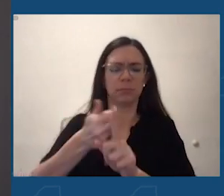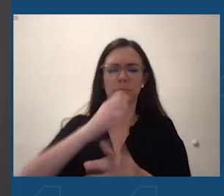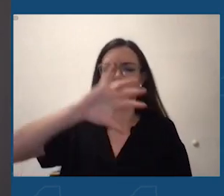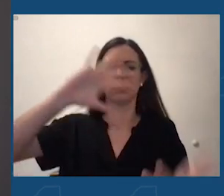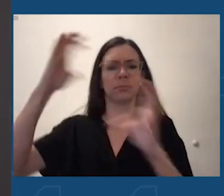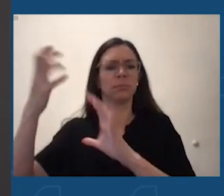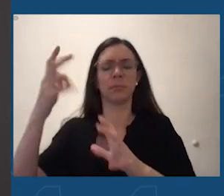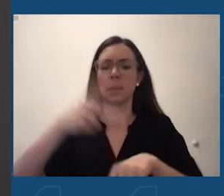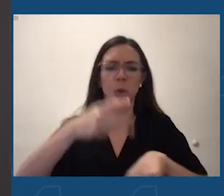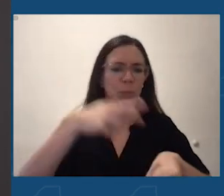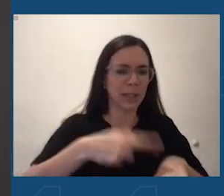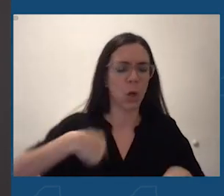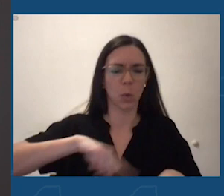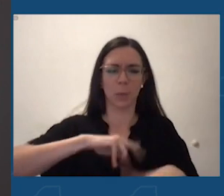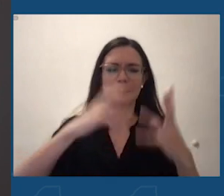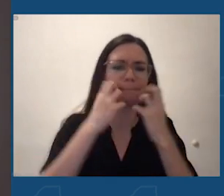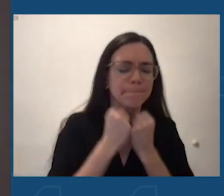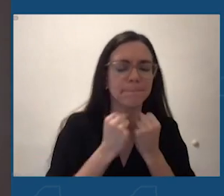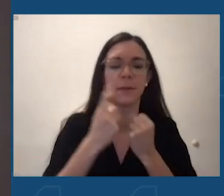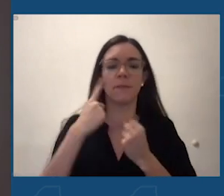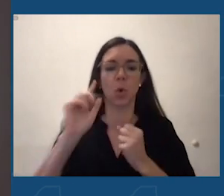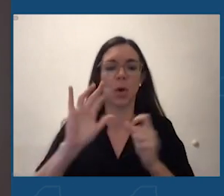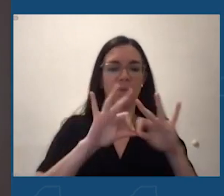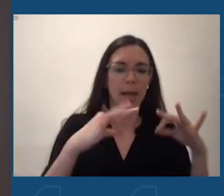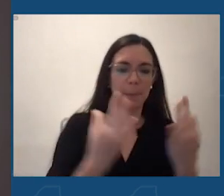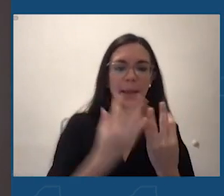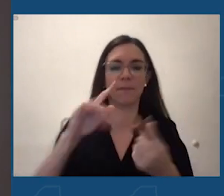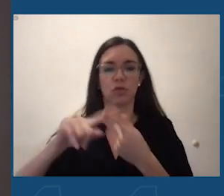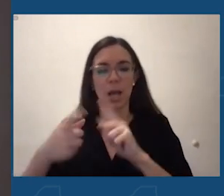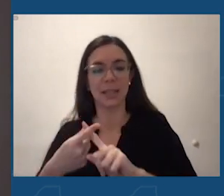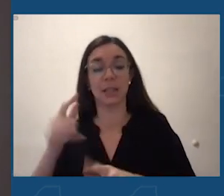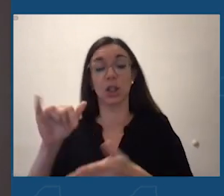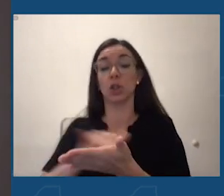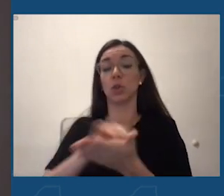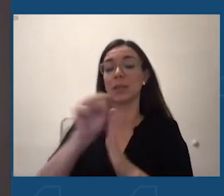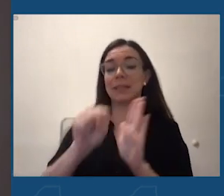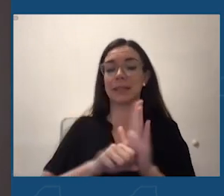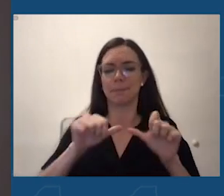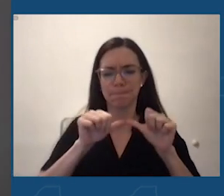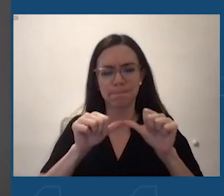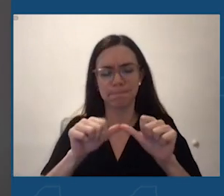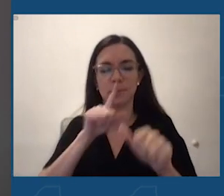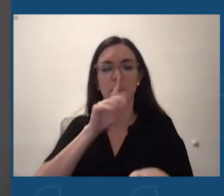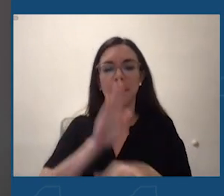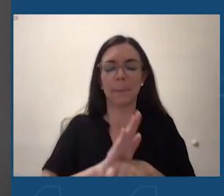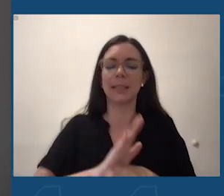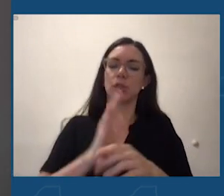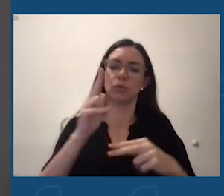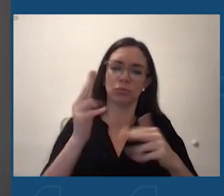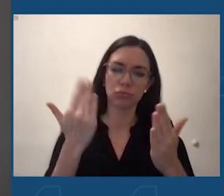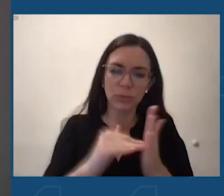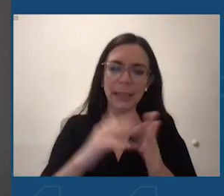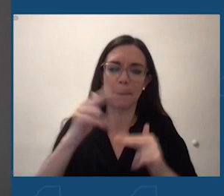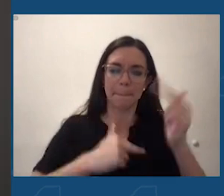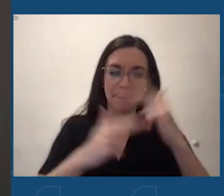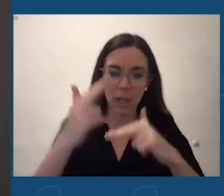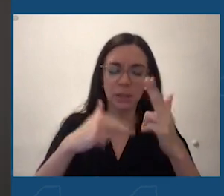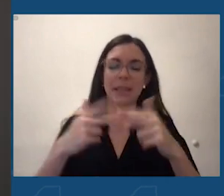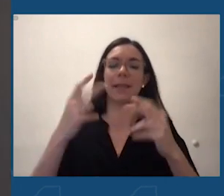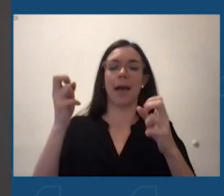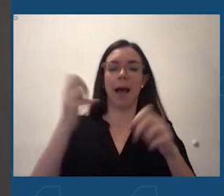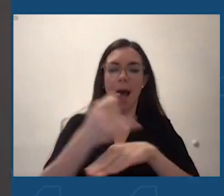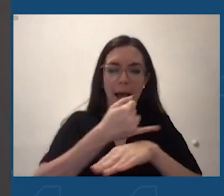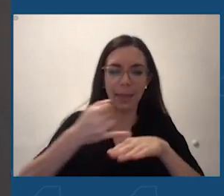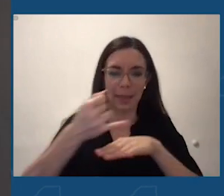our family, friends, y vecinos en Puerto Rico. New York State has remained committed to helping the island rebuild and build back stronger than ever before. De